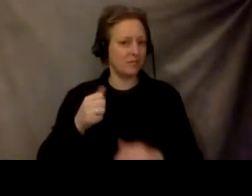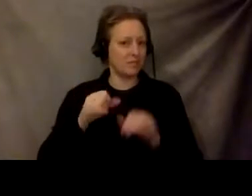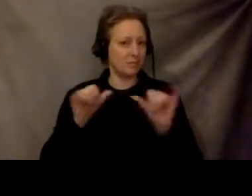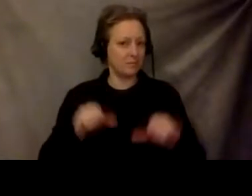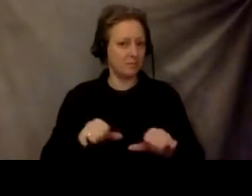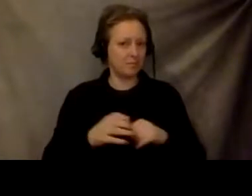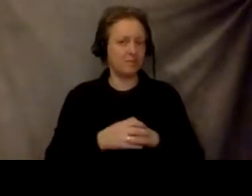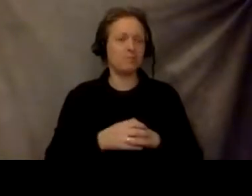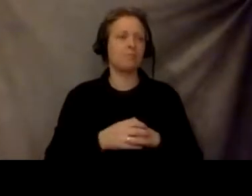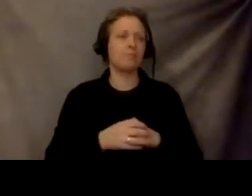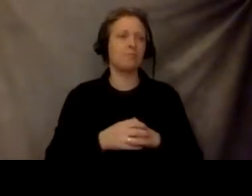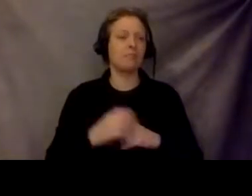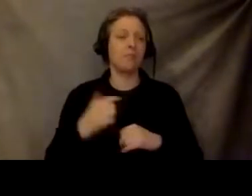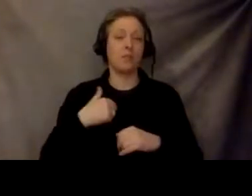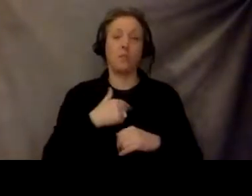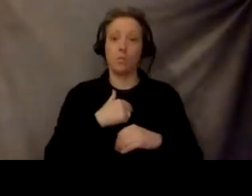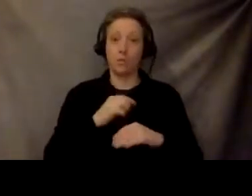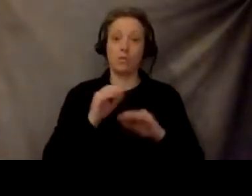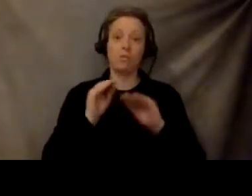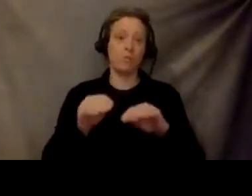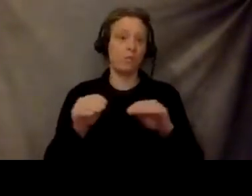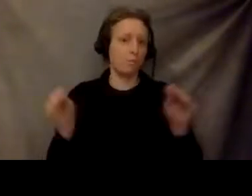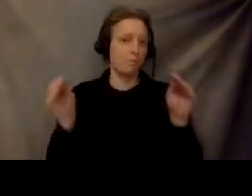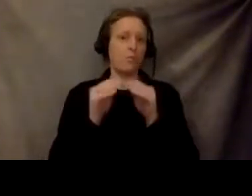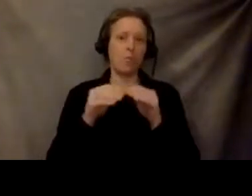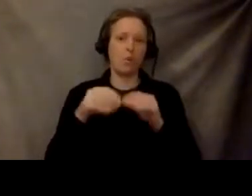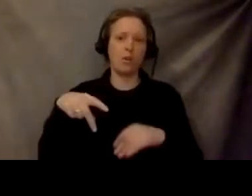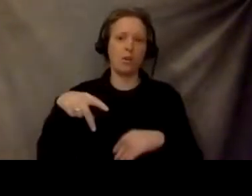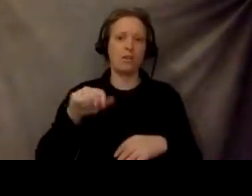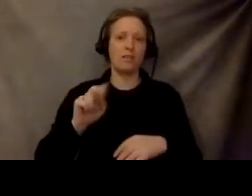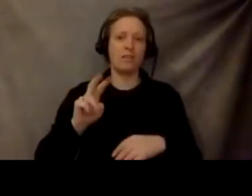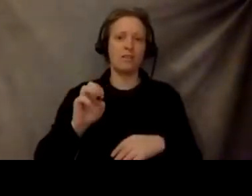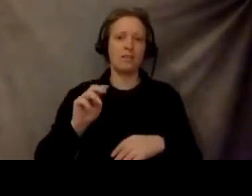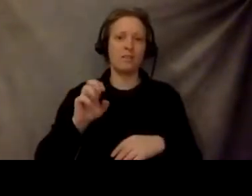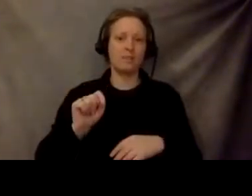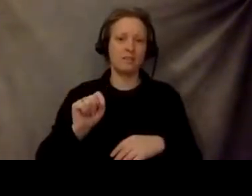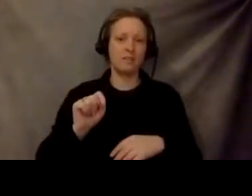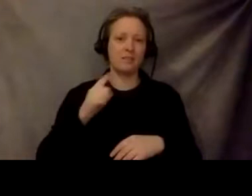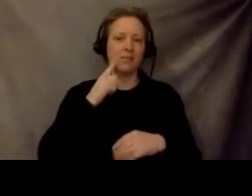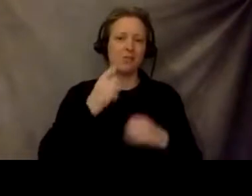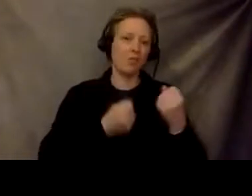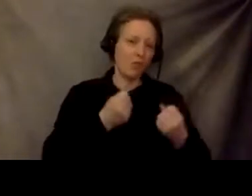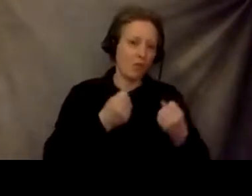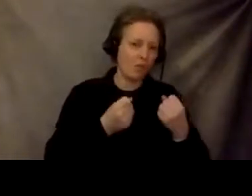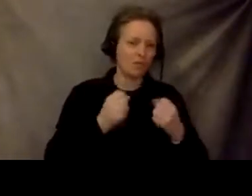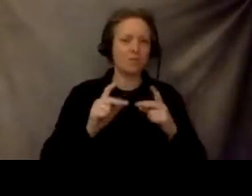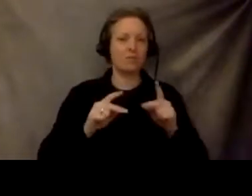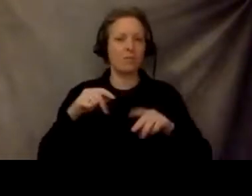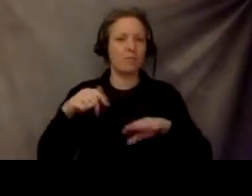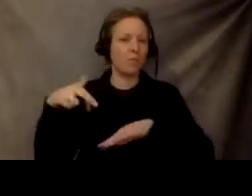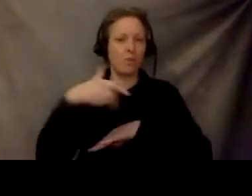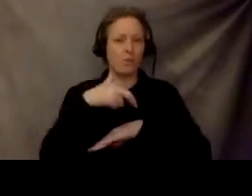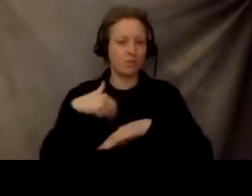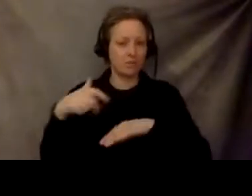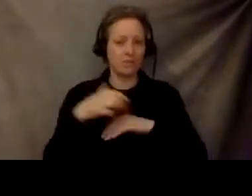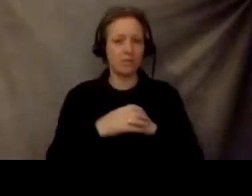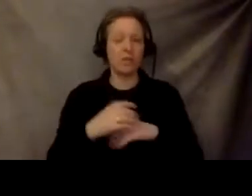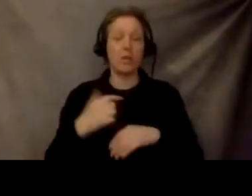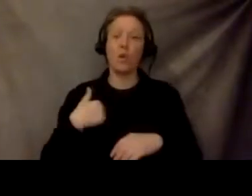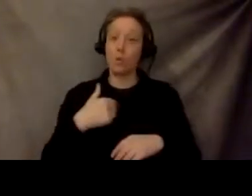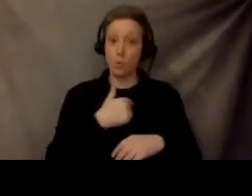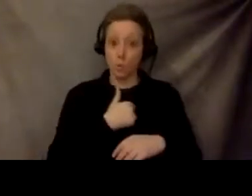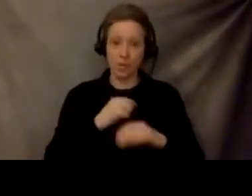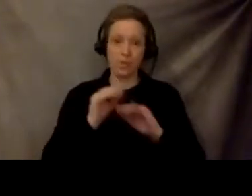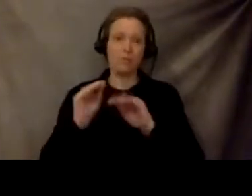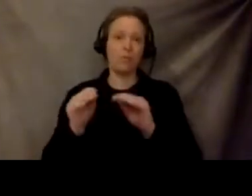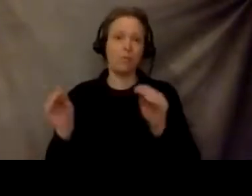pavement down, and you may not like that, but that includes active and sidewalks. We do that more than Clackamas County and Multnomah County combined